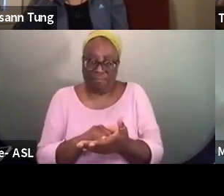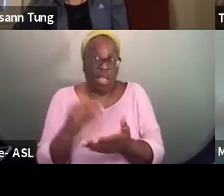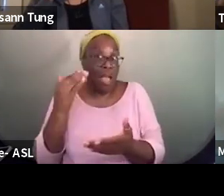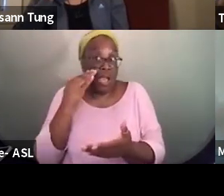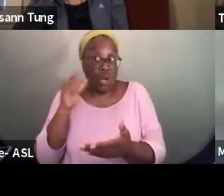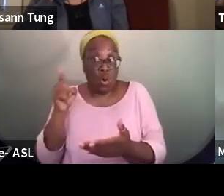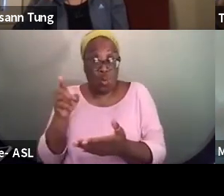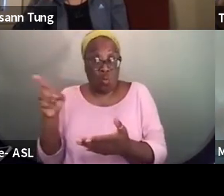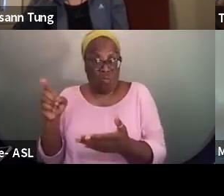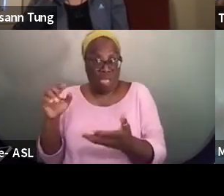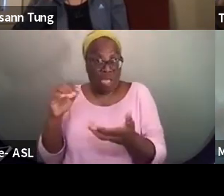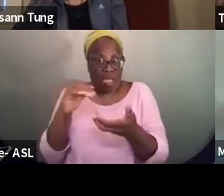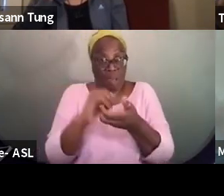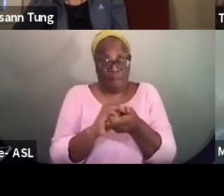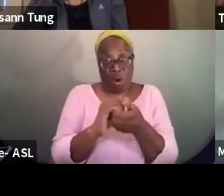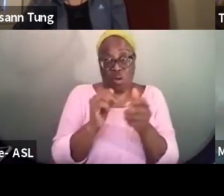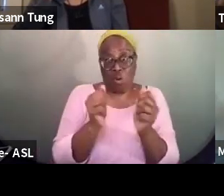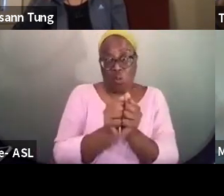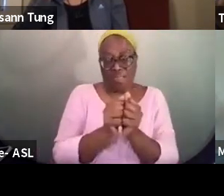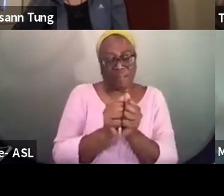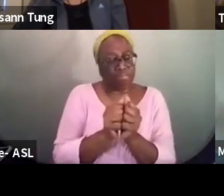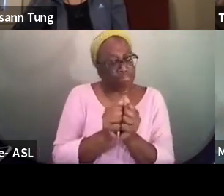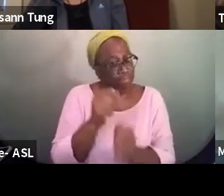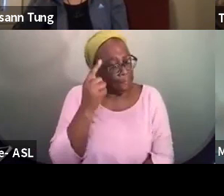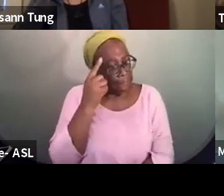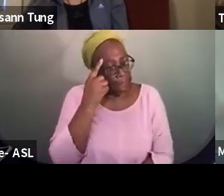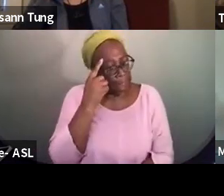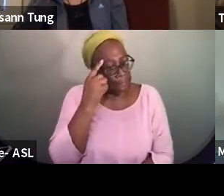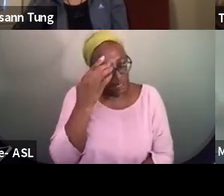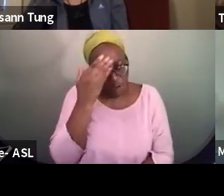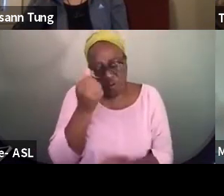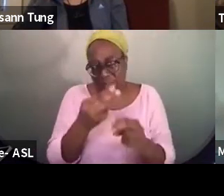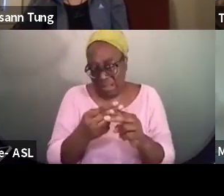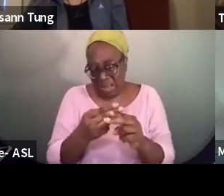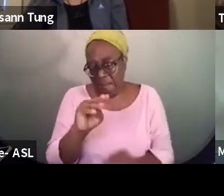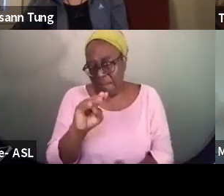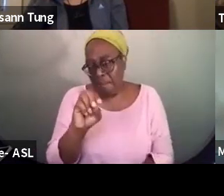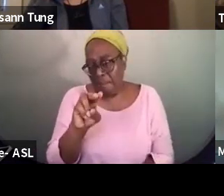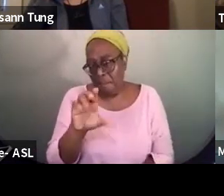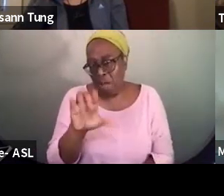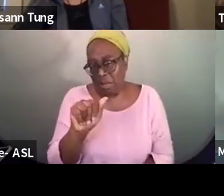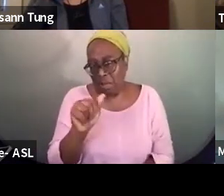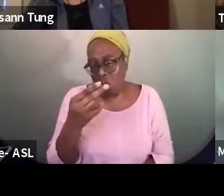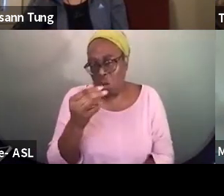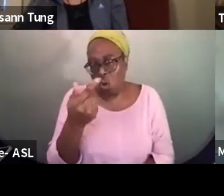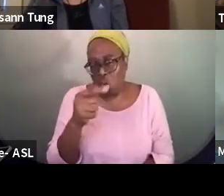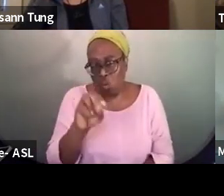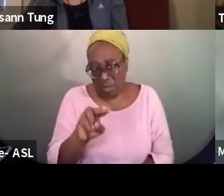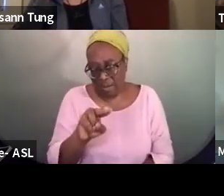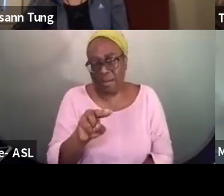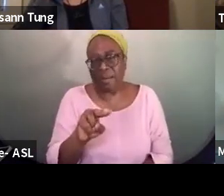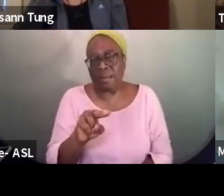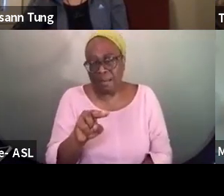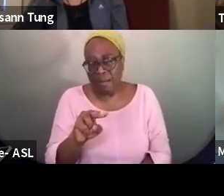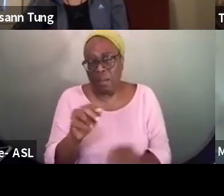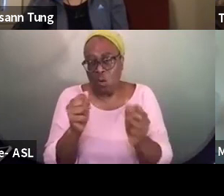forgive me for not remembering the name. I know Monica Hogan has been working on this with the author of Grading for Equity,